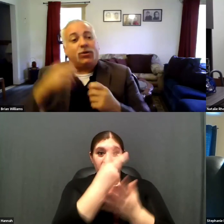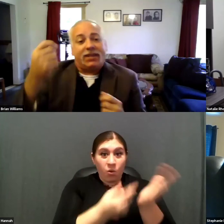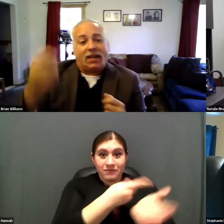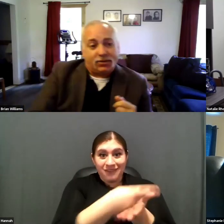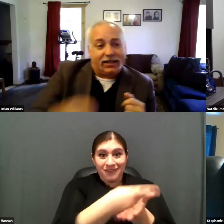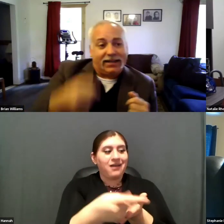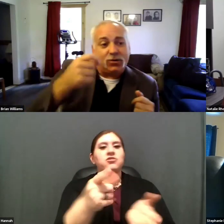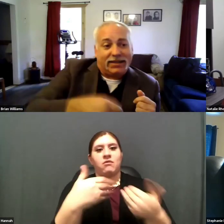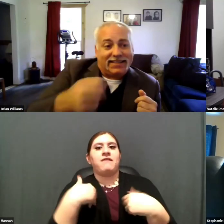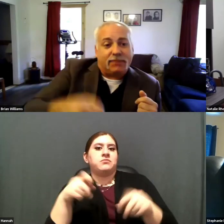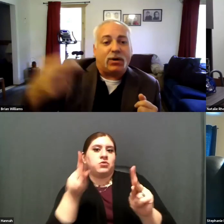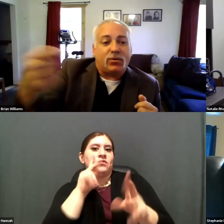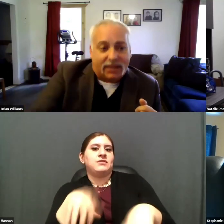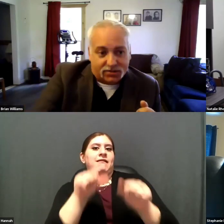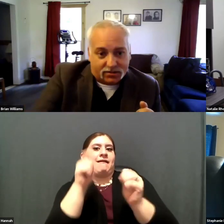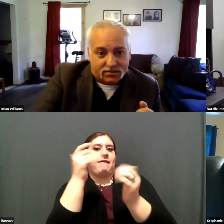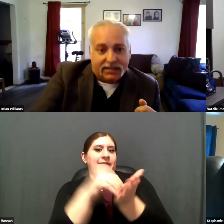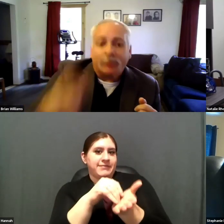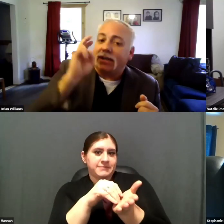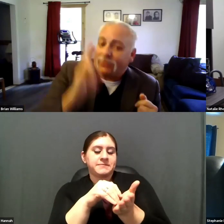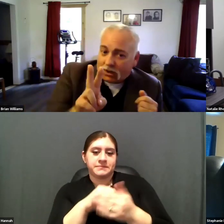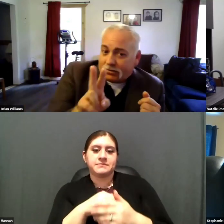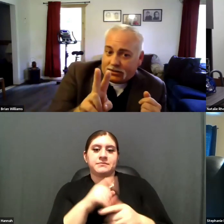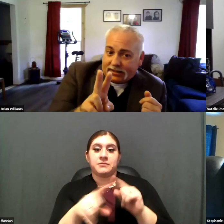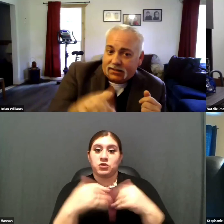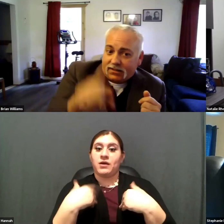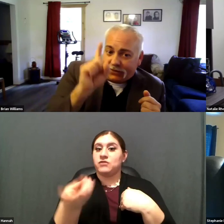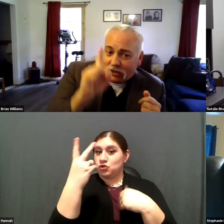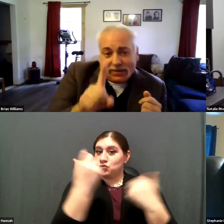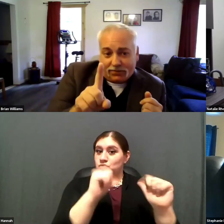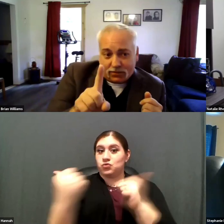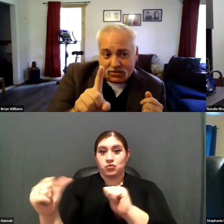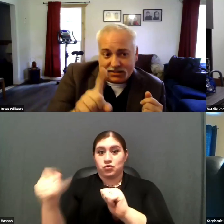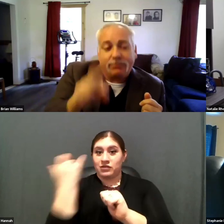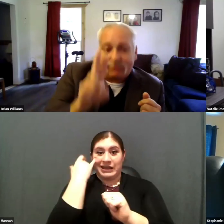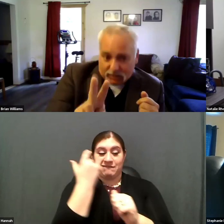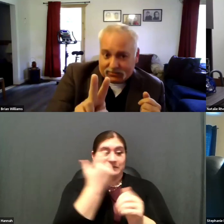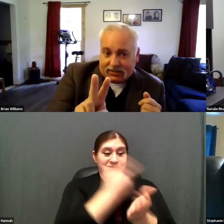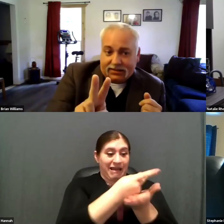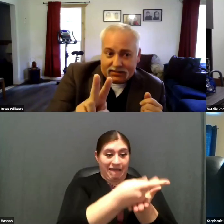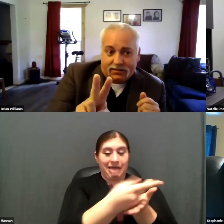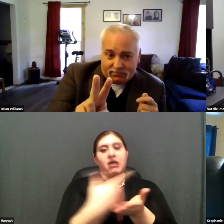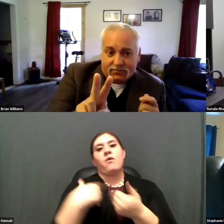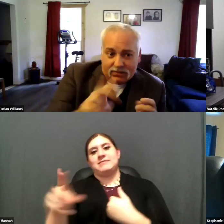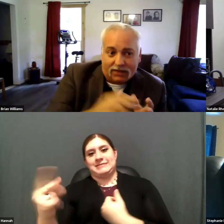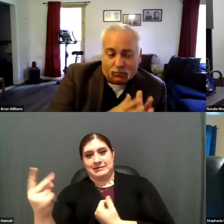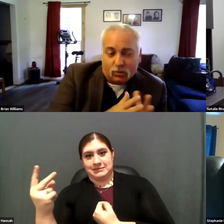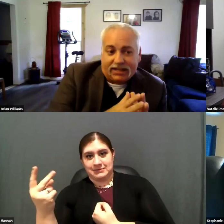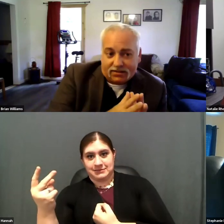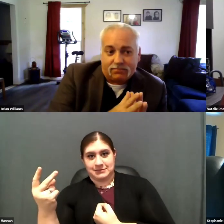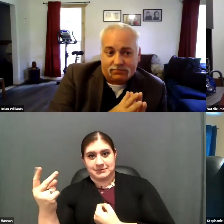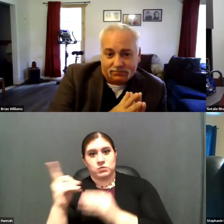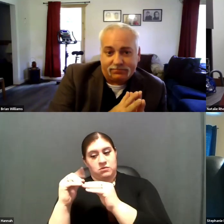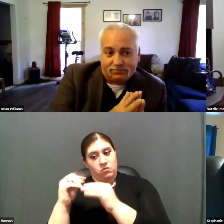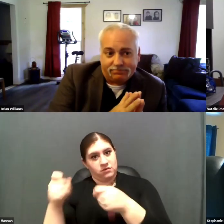you're given the opportunity to retake both sections. But you have two opportunities. If you don't meet it on the first time, you have one more